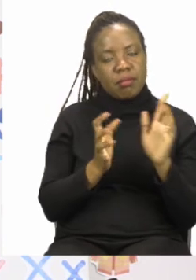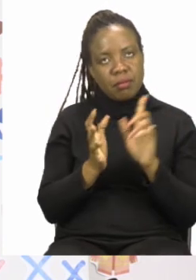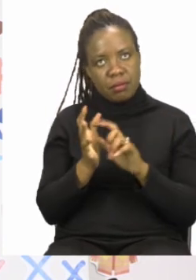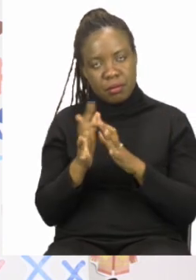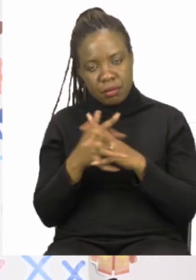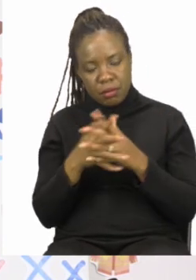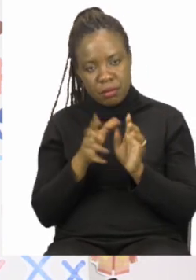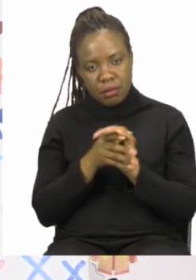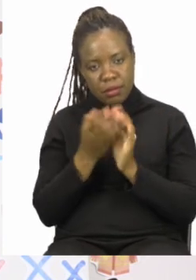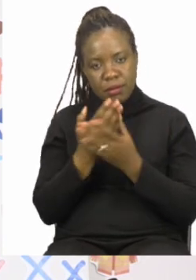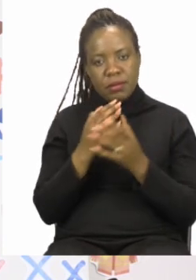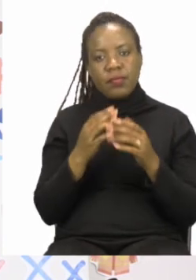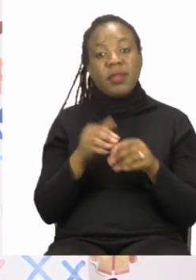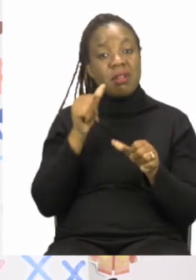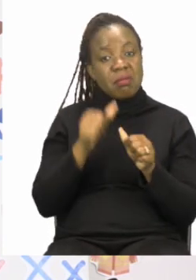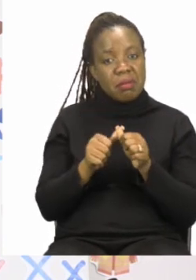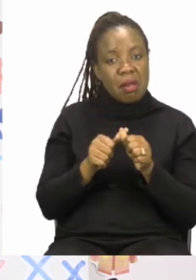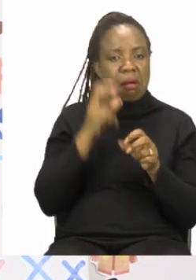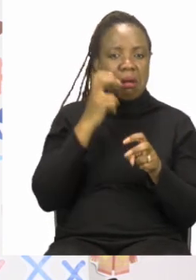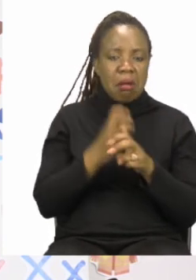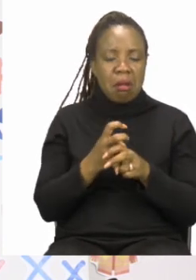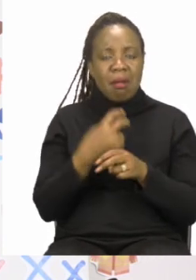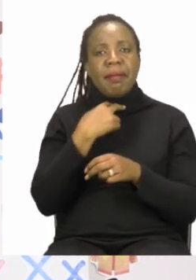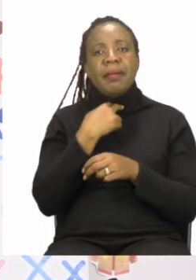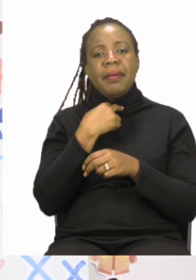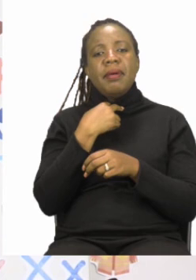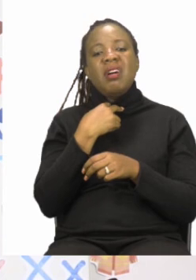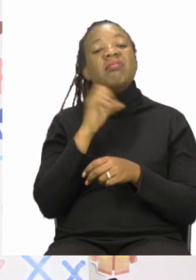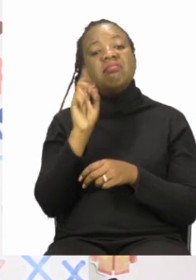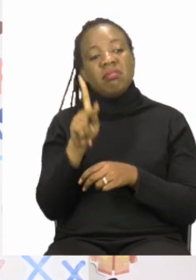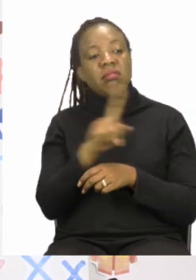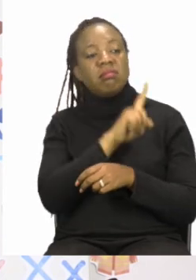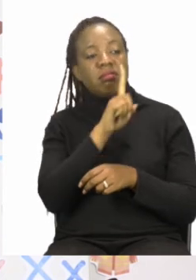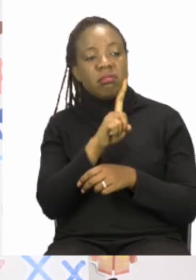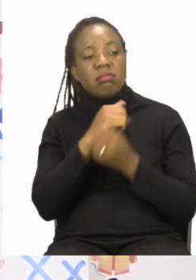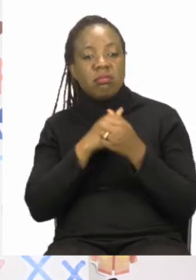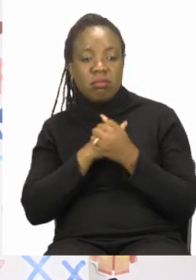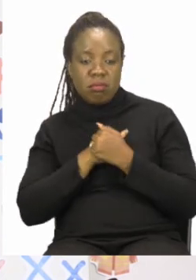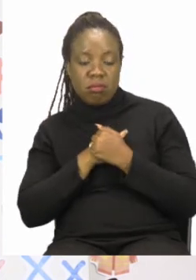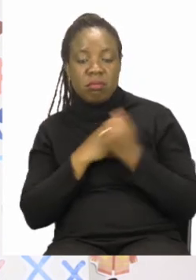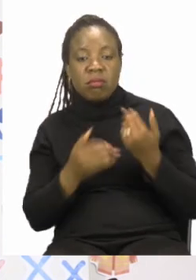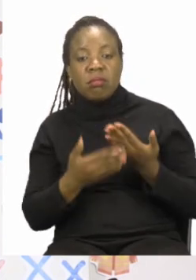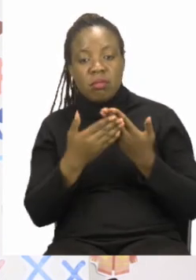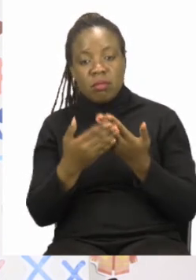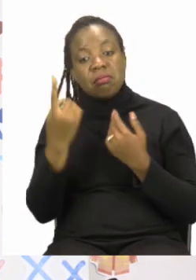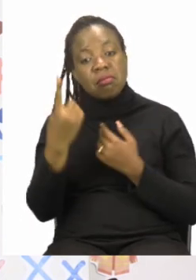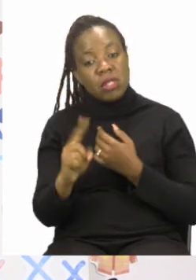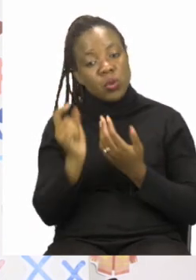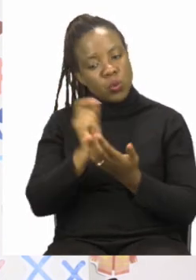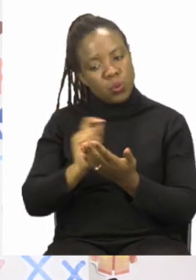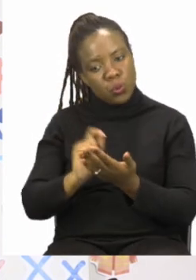you're not sure what to do, that's okay. You can always ask an adult for help. But make sure you finish all your work